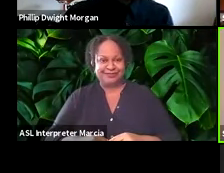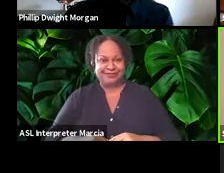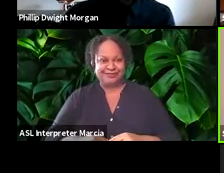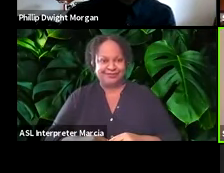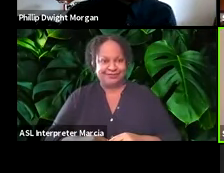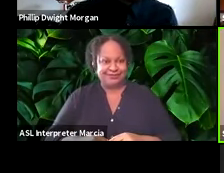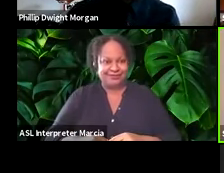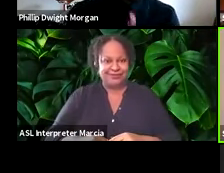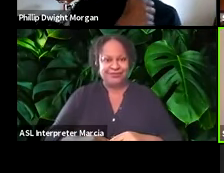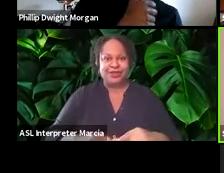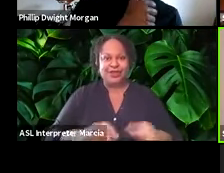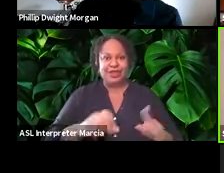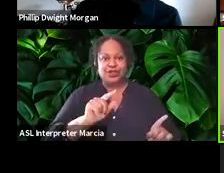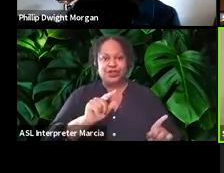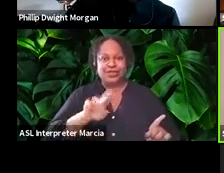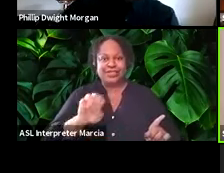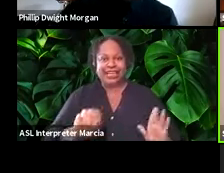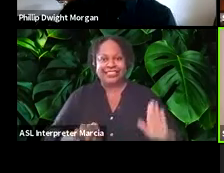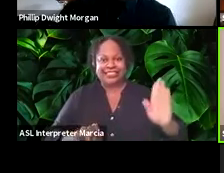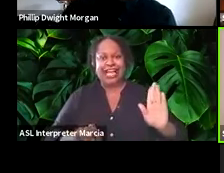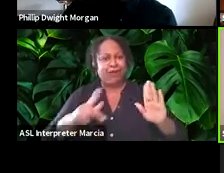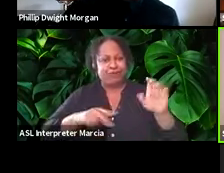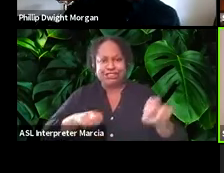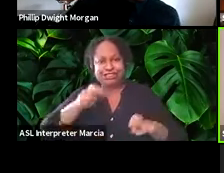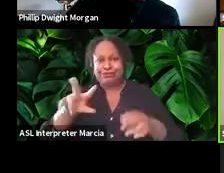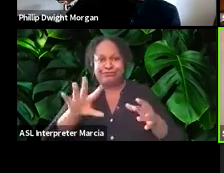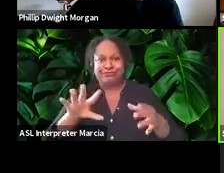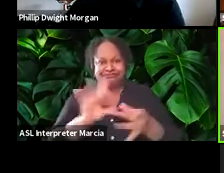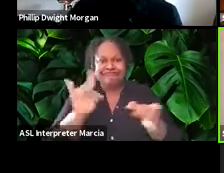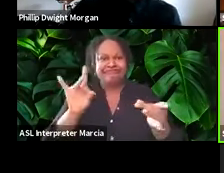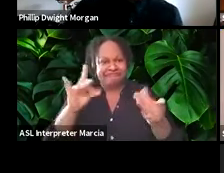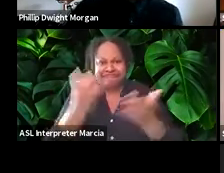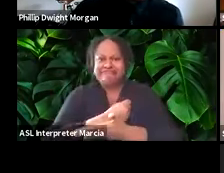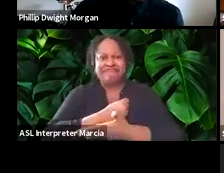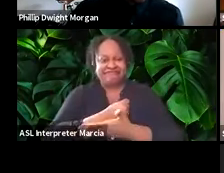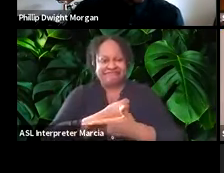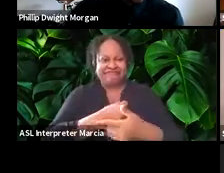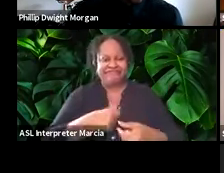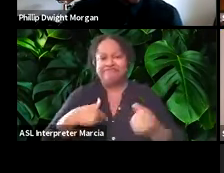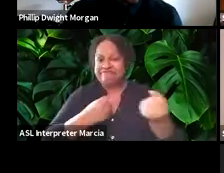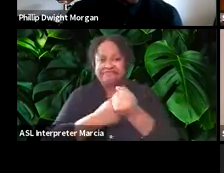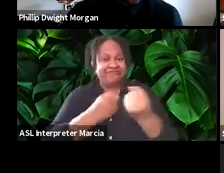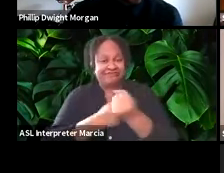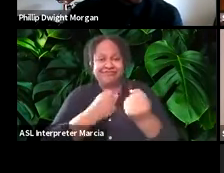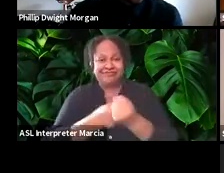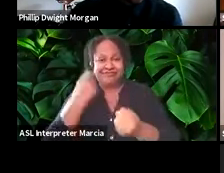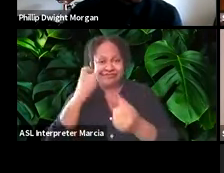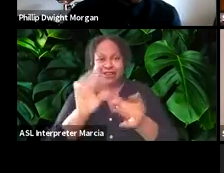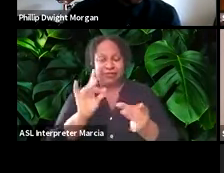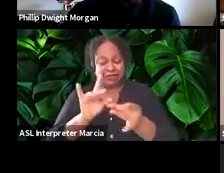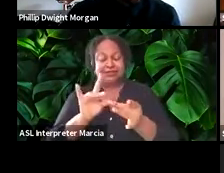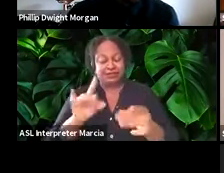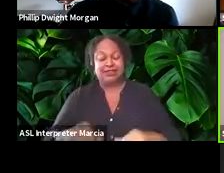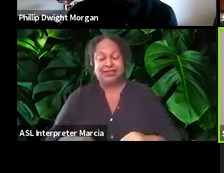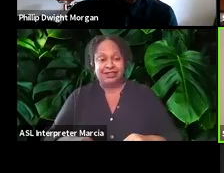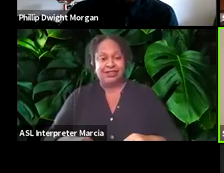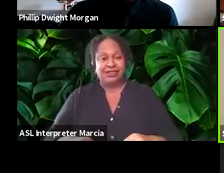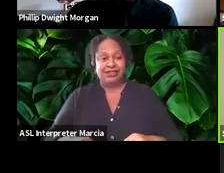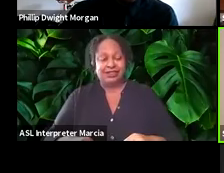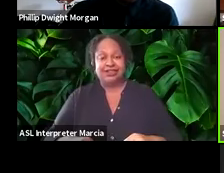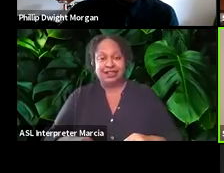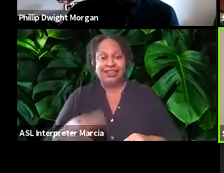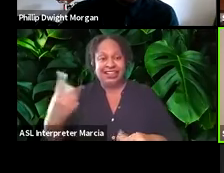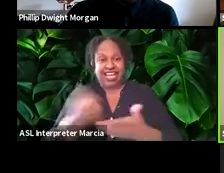I'm just going to jump in because I'm with you, Tyrone. There's so much. And what everyone has just said that just like makes me